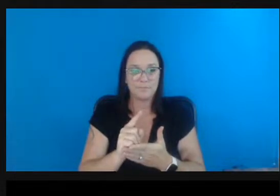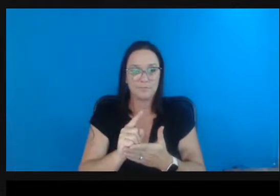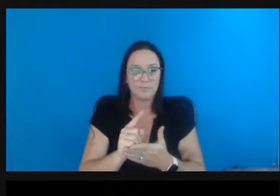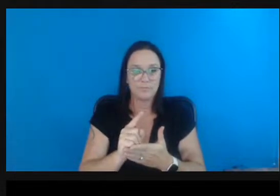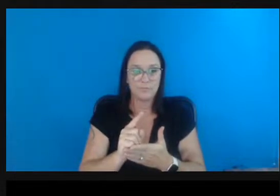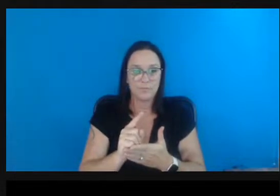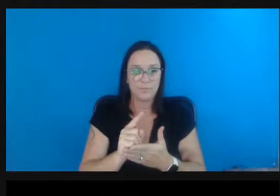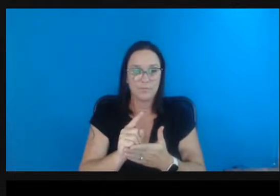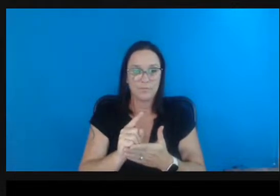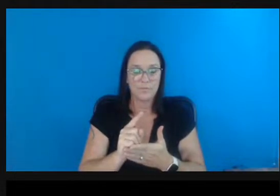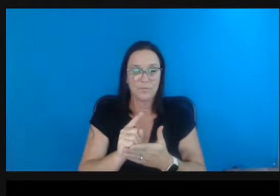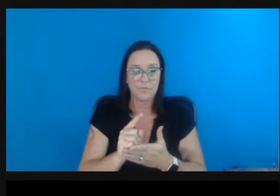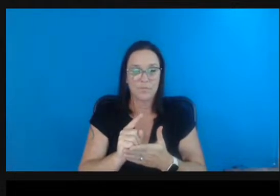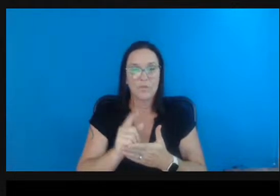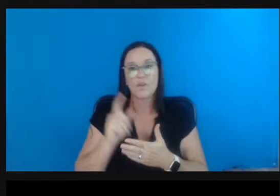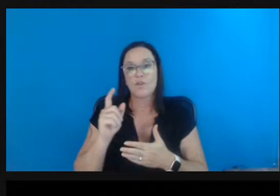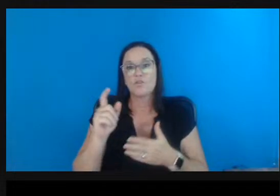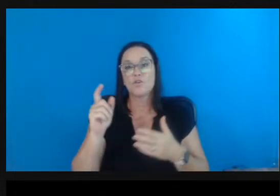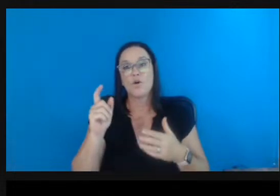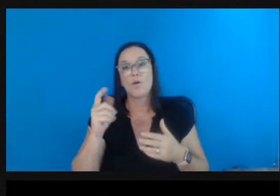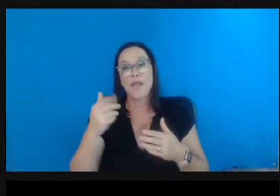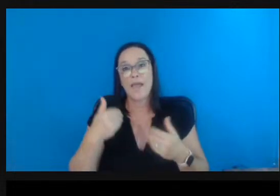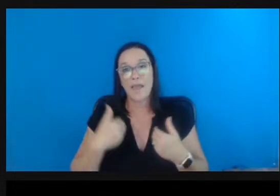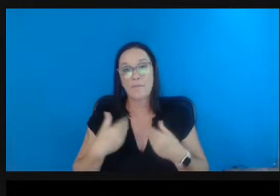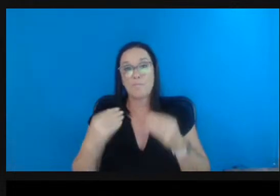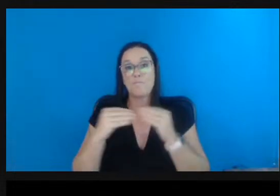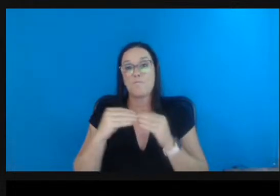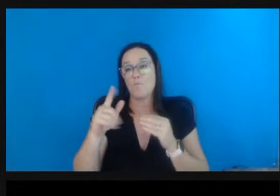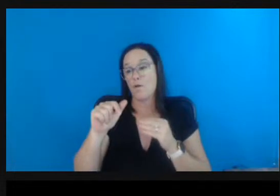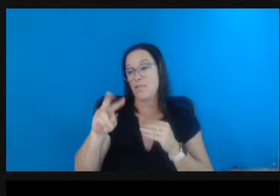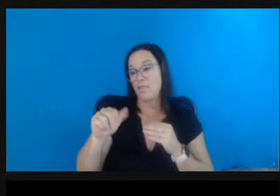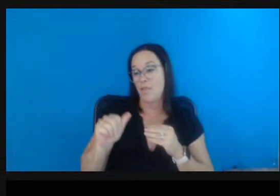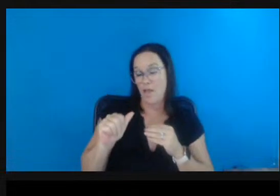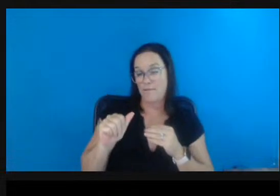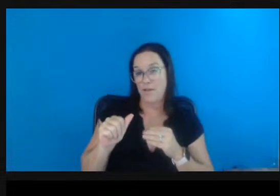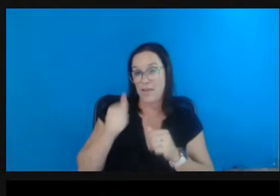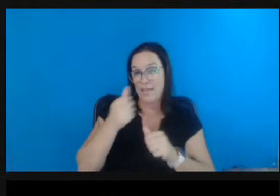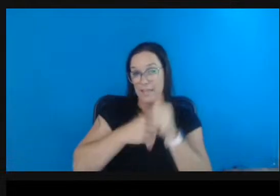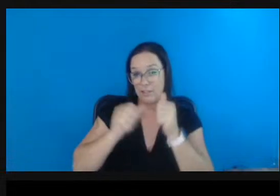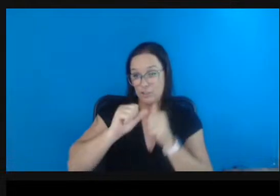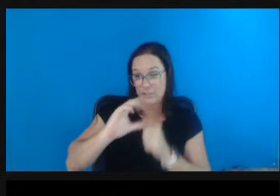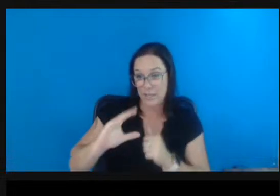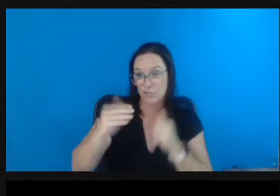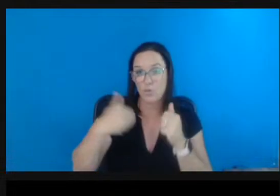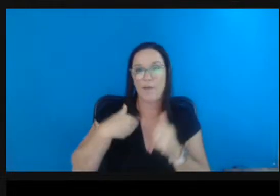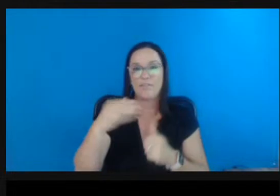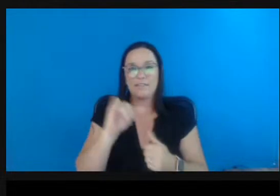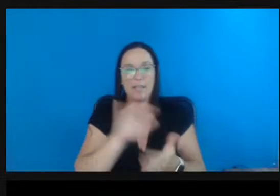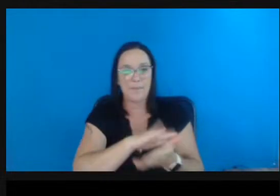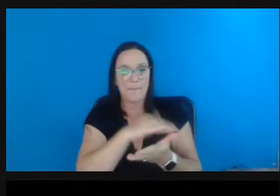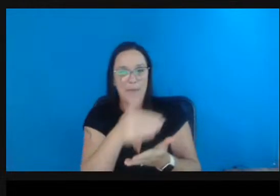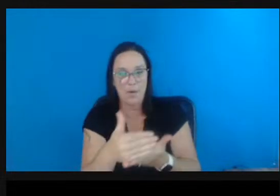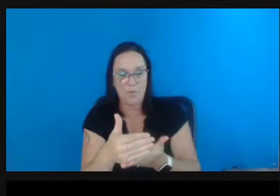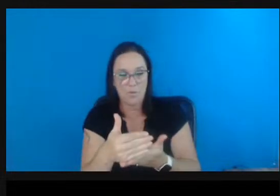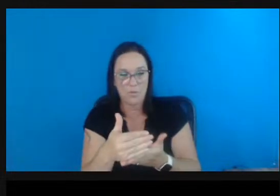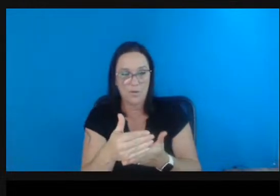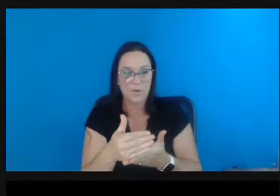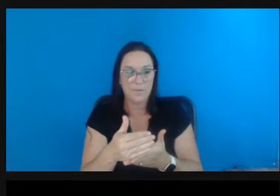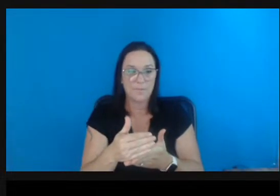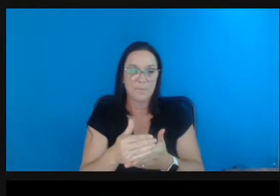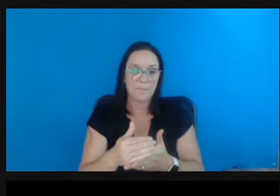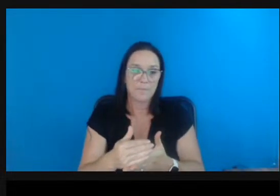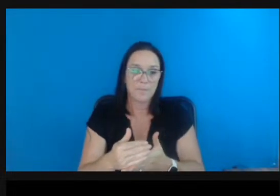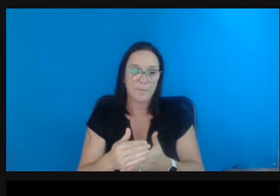it was had to put out more lava per second to get to the same amount total in less time. When it reaches that